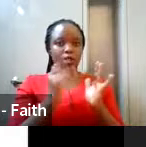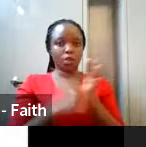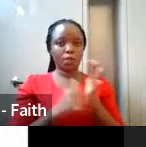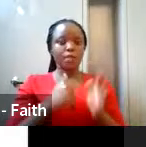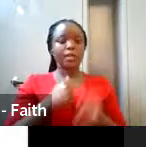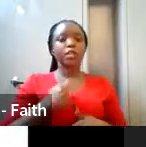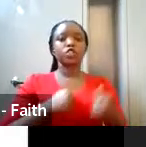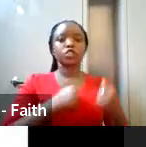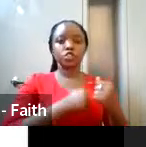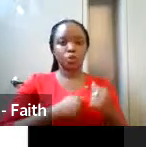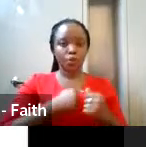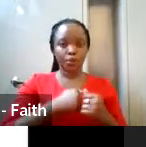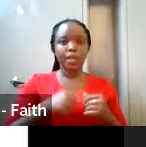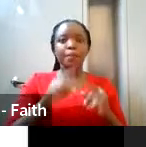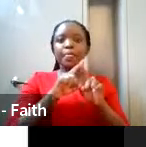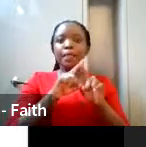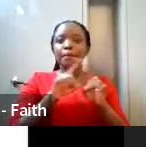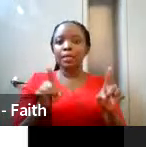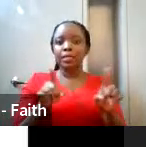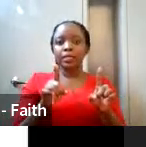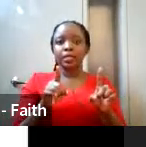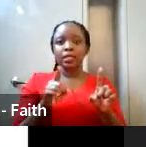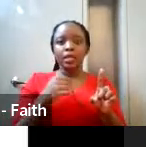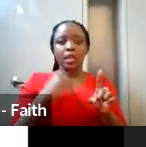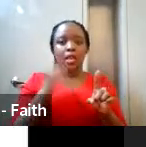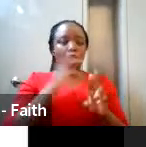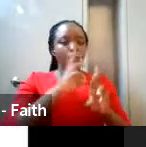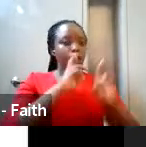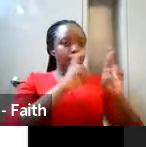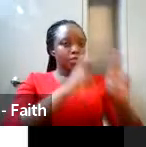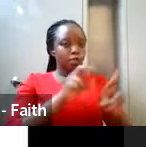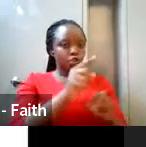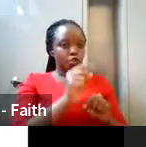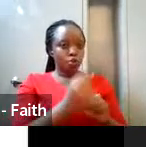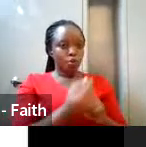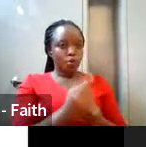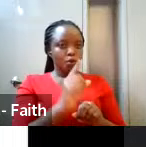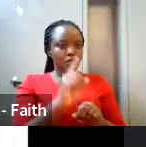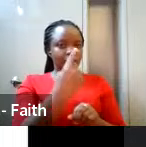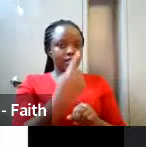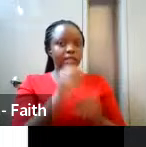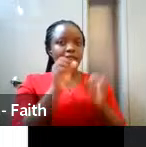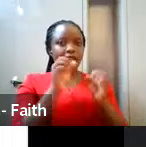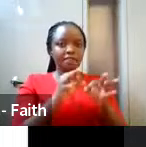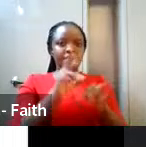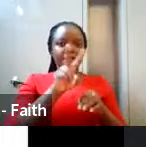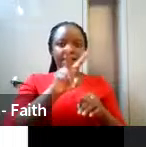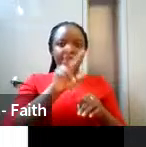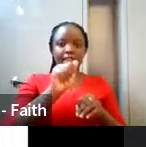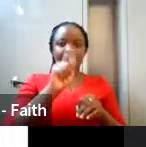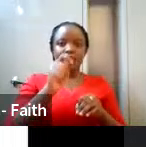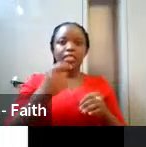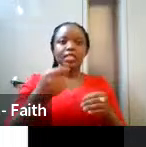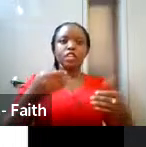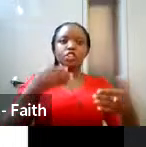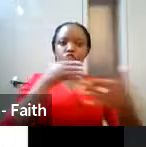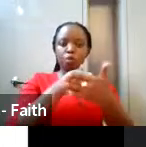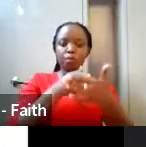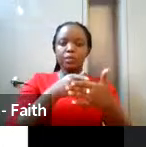apologies. But I'm going to answer the question you had asked on if your VAT is blocked. Are you able